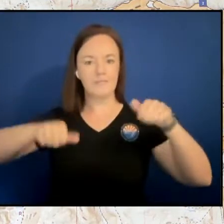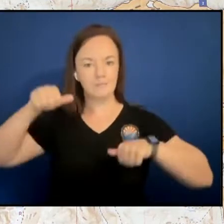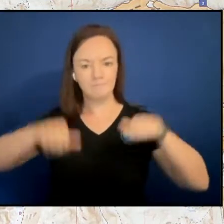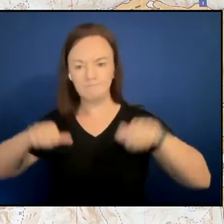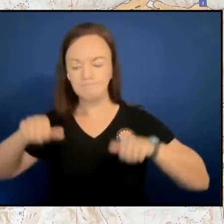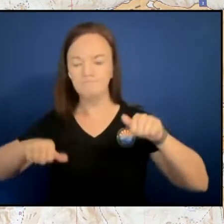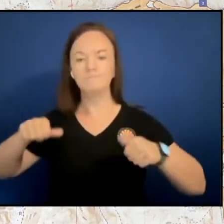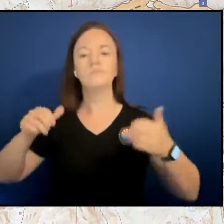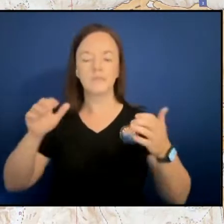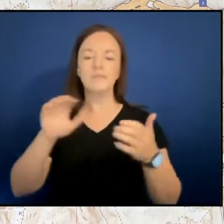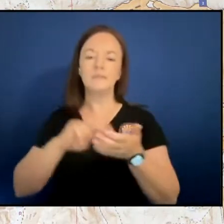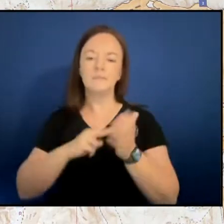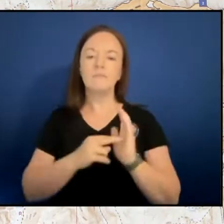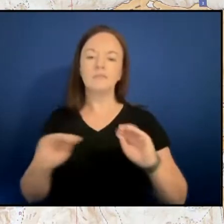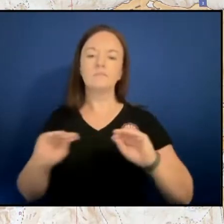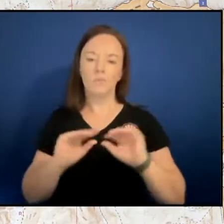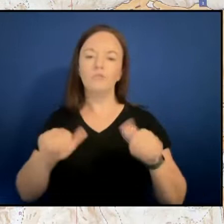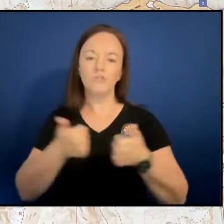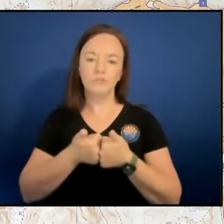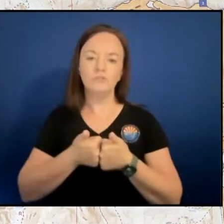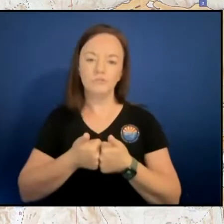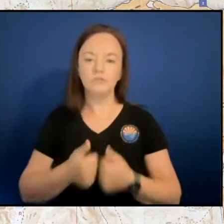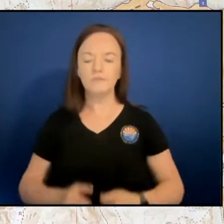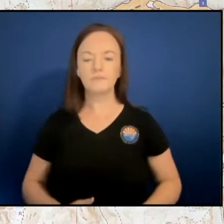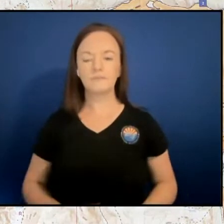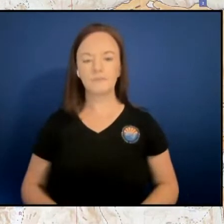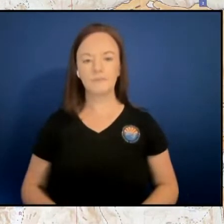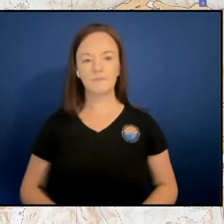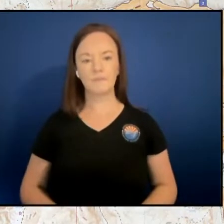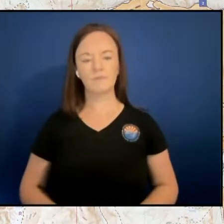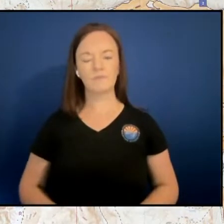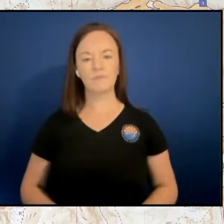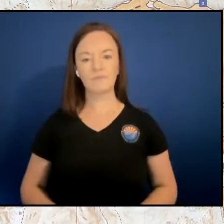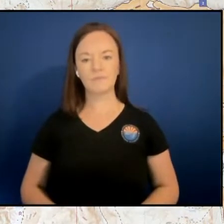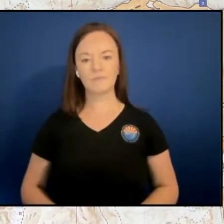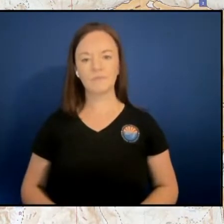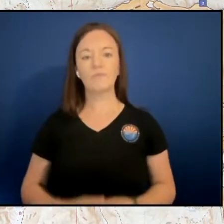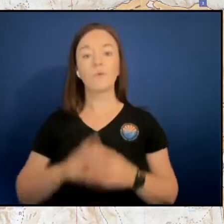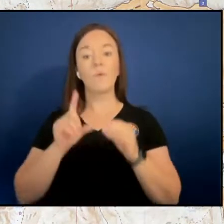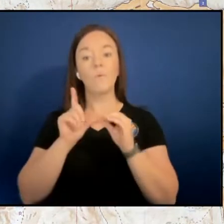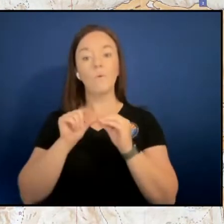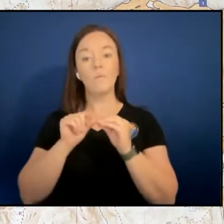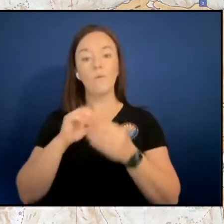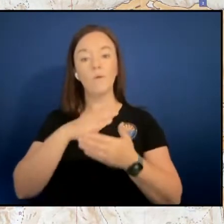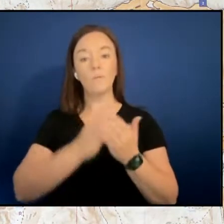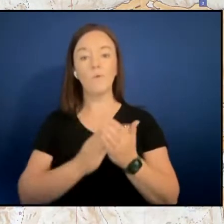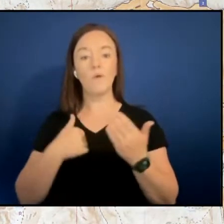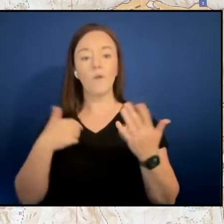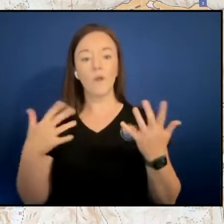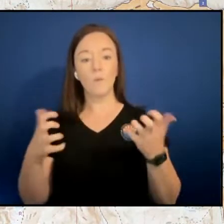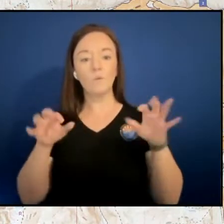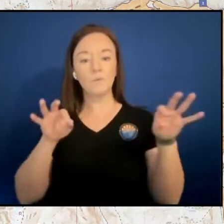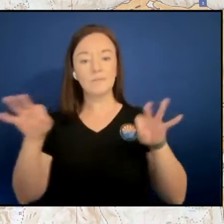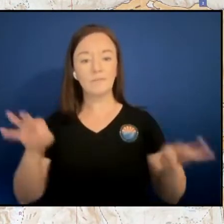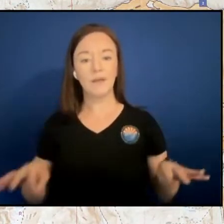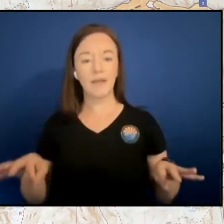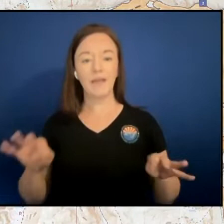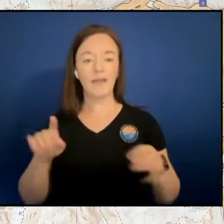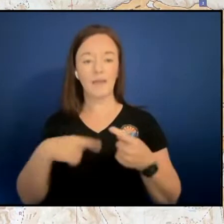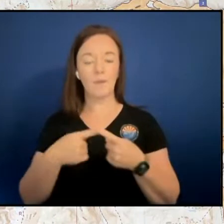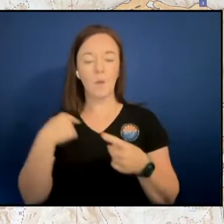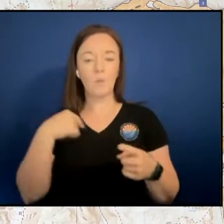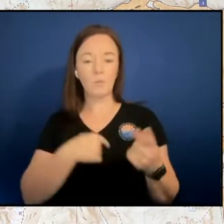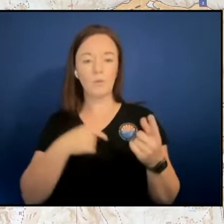more challenging as we're going through this. So there's one more part of this that I want to explain to you about what we're doing, and